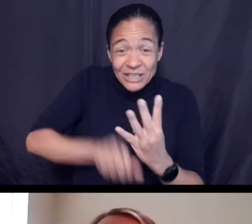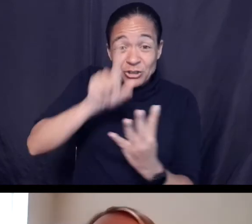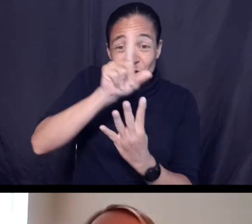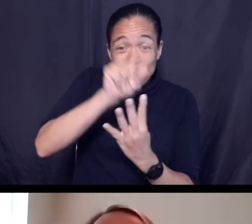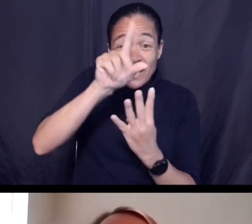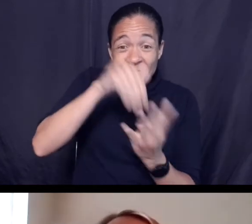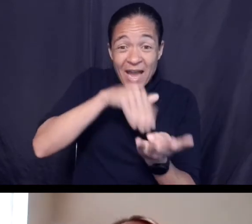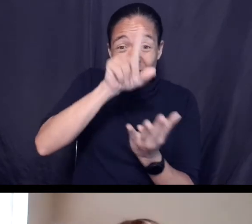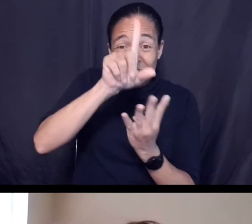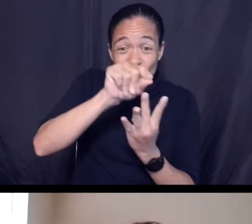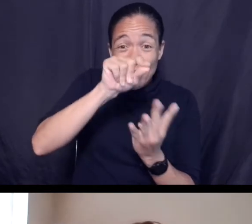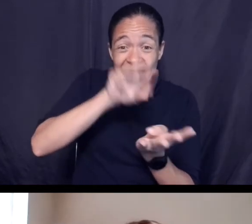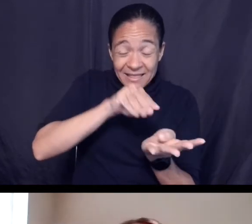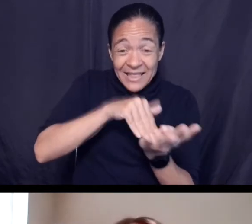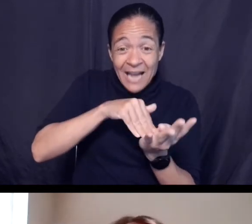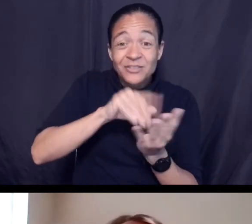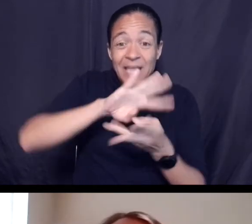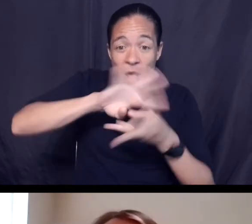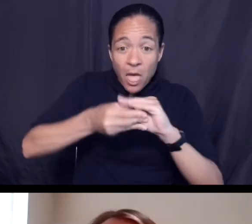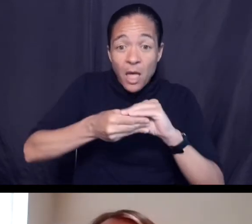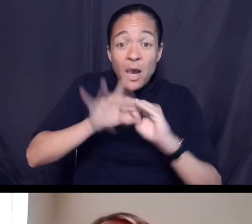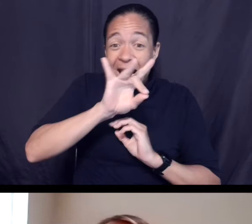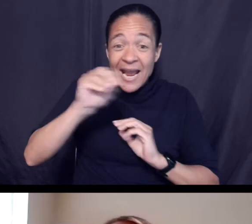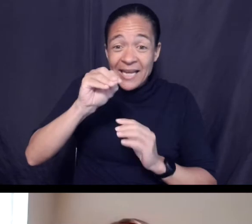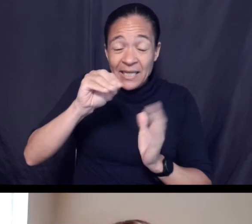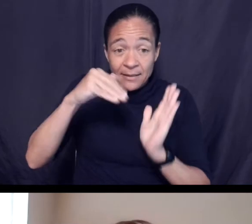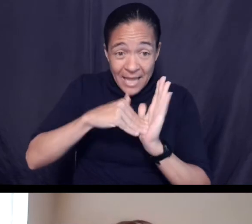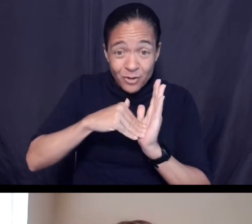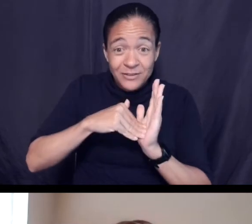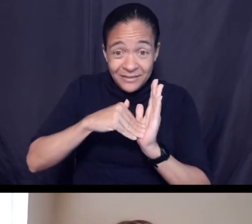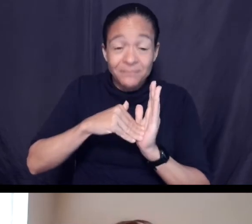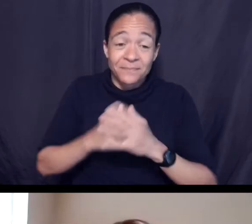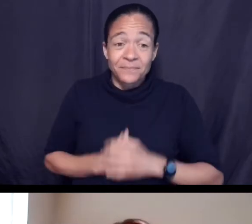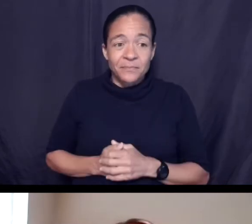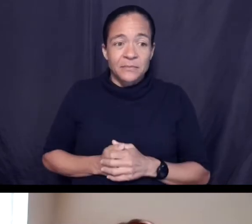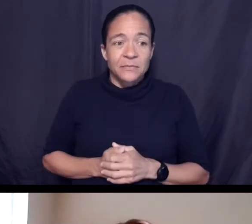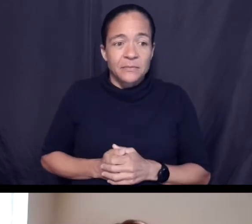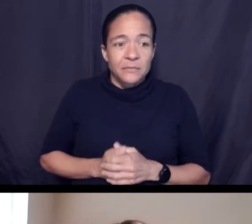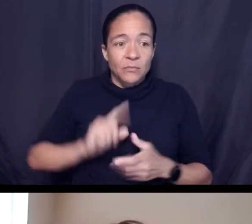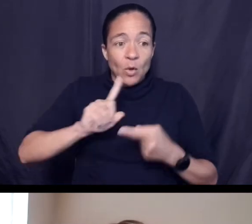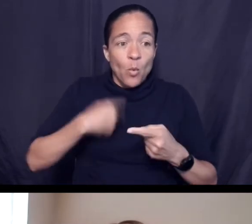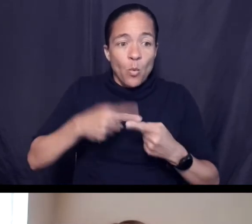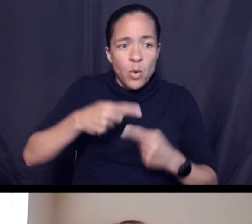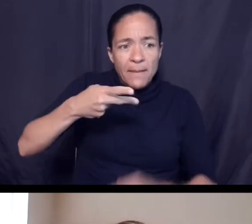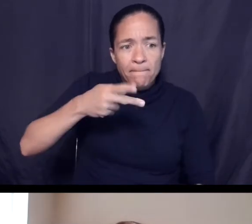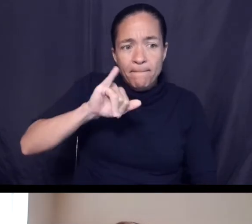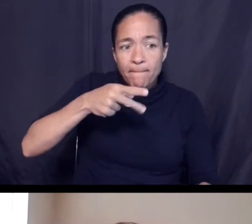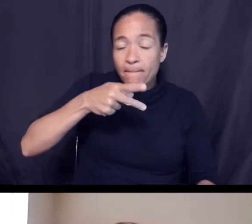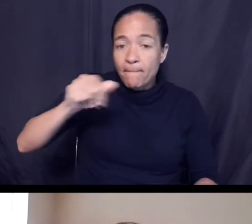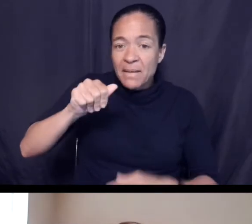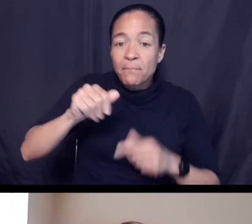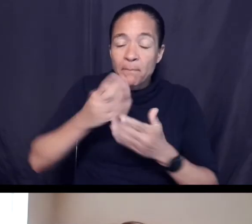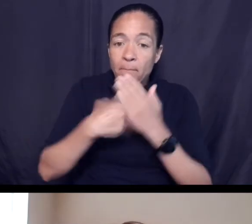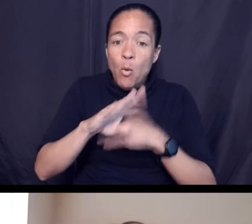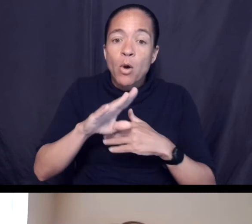So we had $80,000 worth of treatment covered by insurance during the pregnancy. When Pippa was born, she